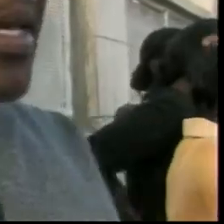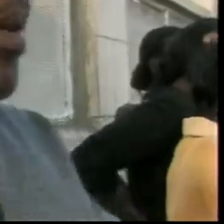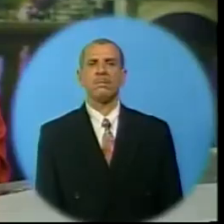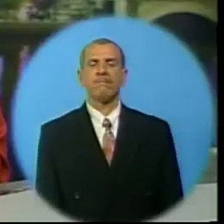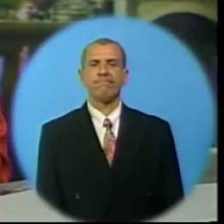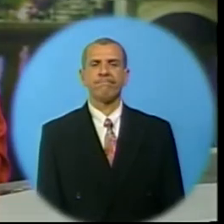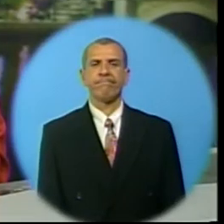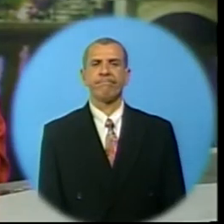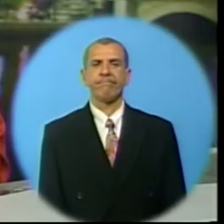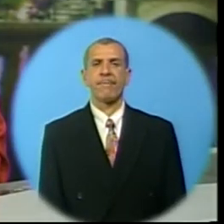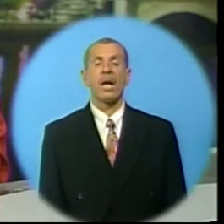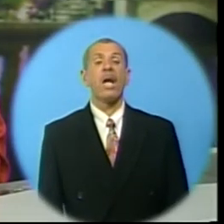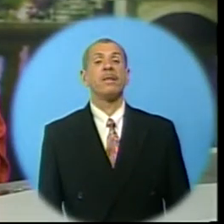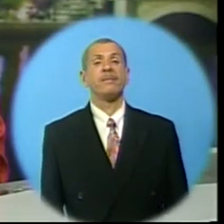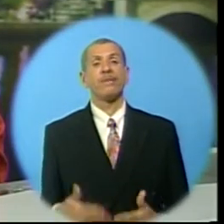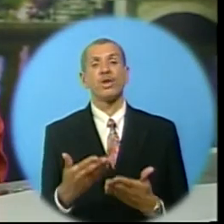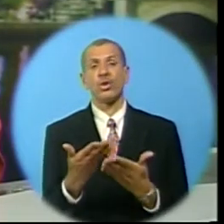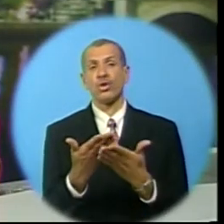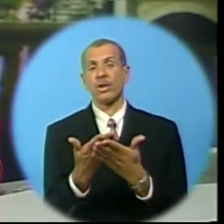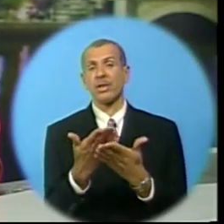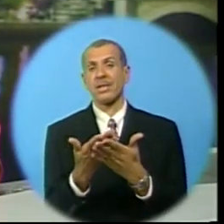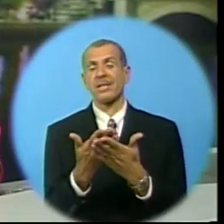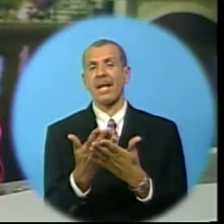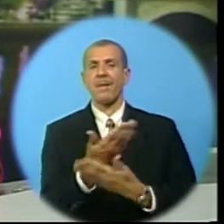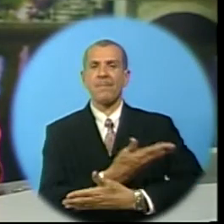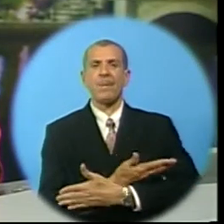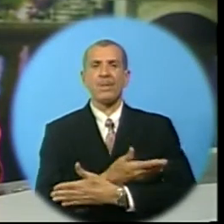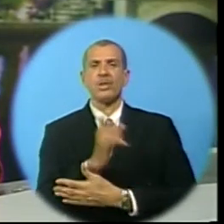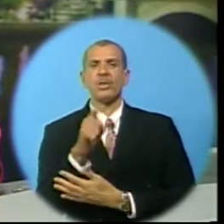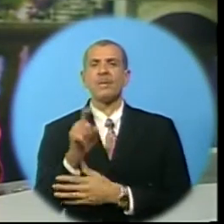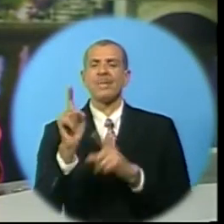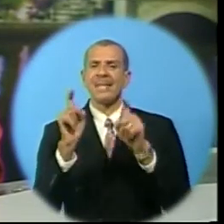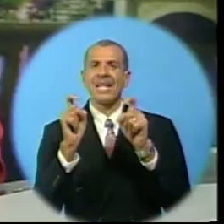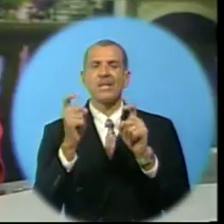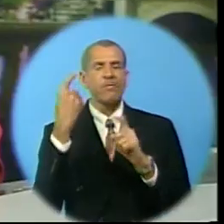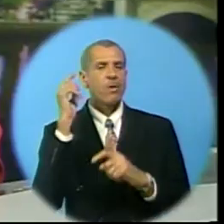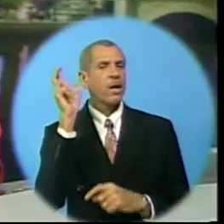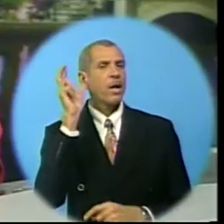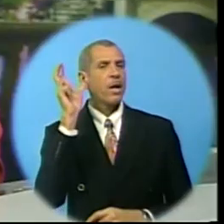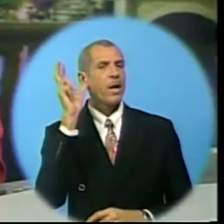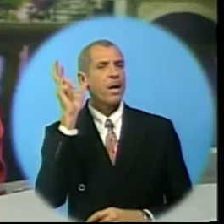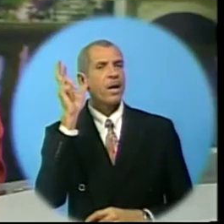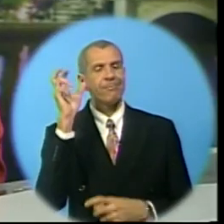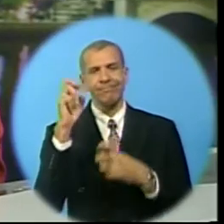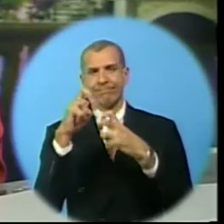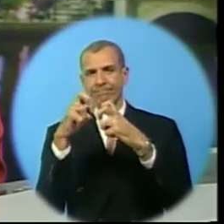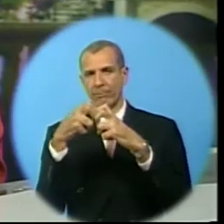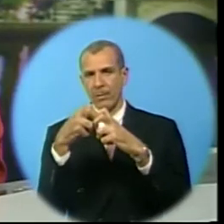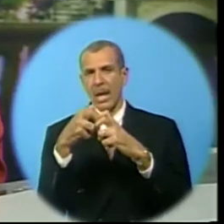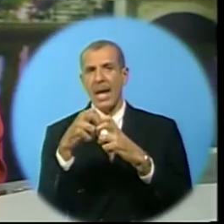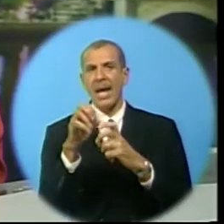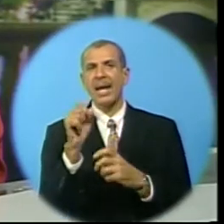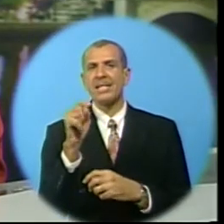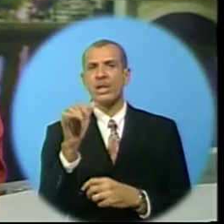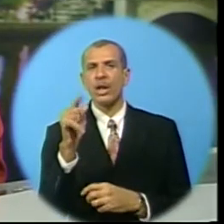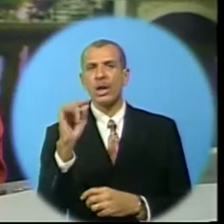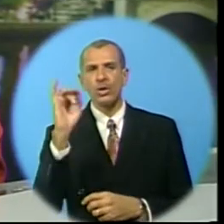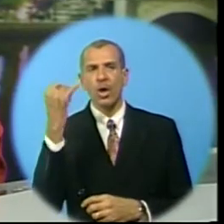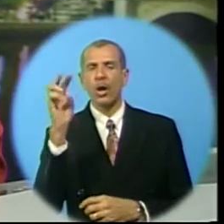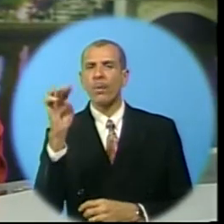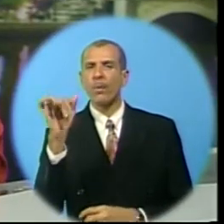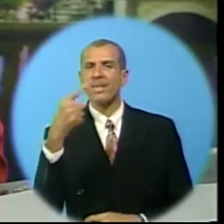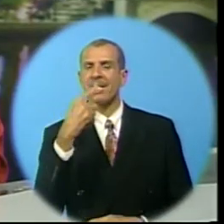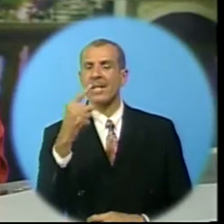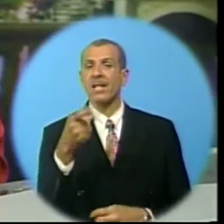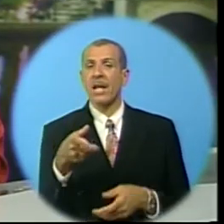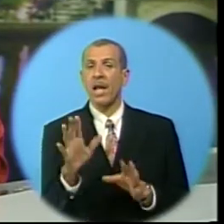insured. There's a suggestion that babies should be tested for hearing issues. Senator John Watson says it would allow some of the problems